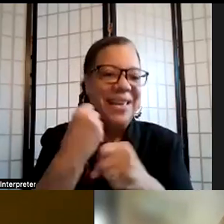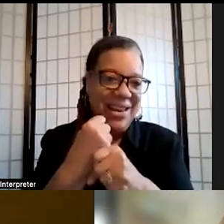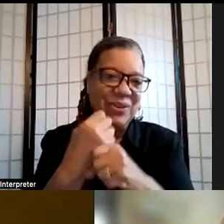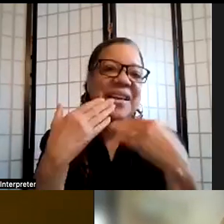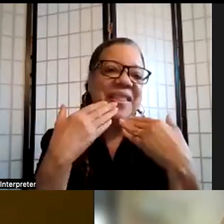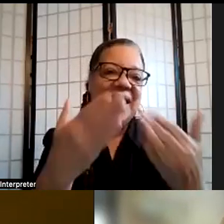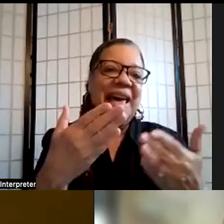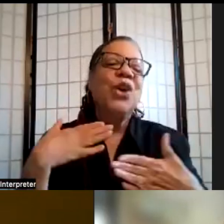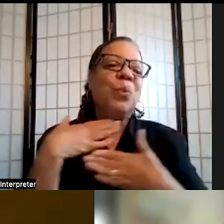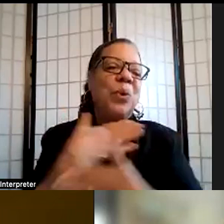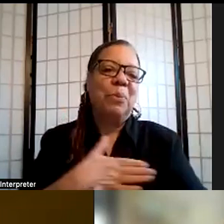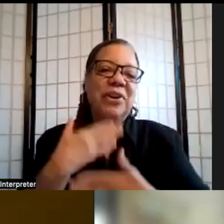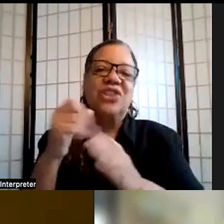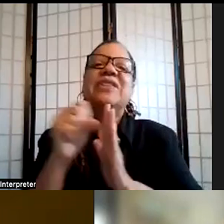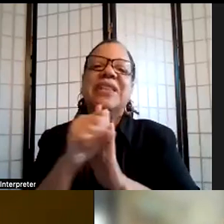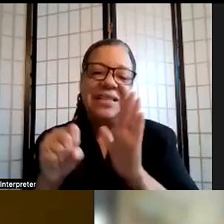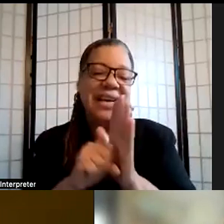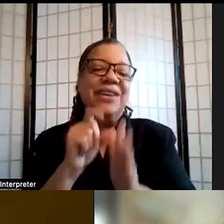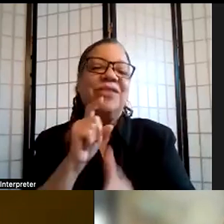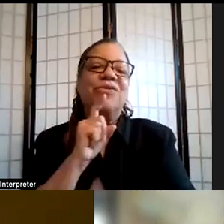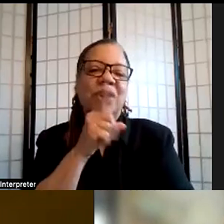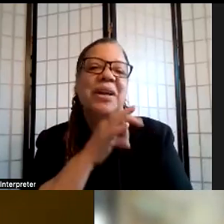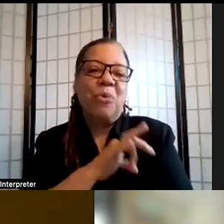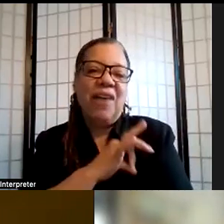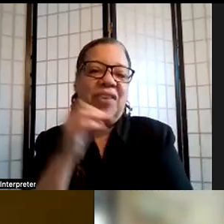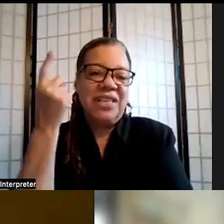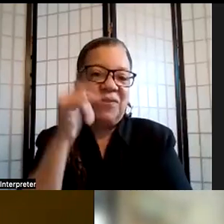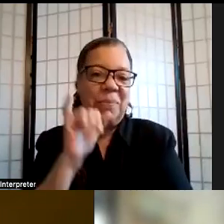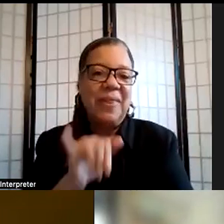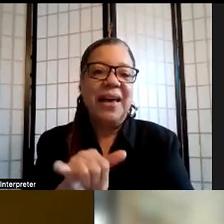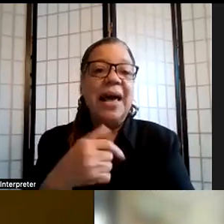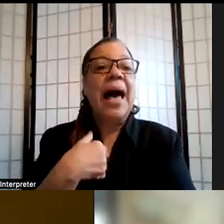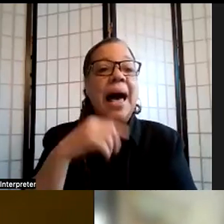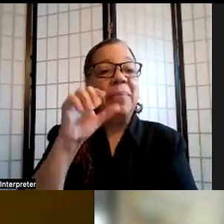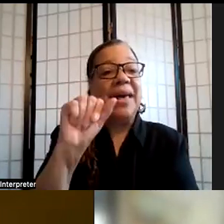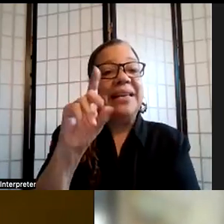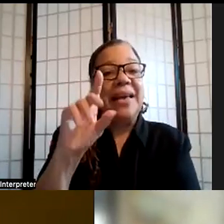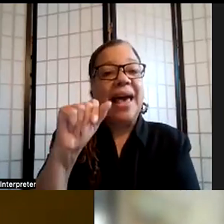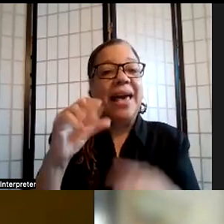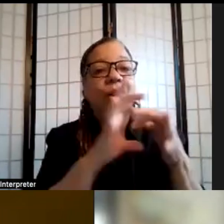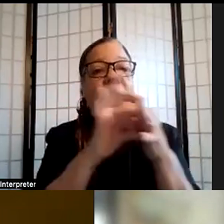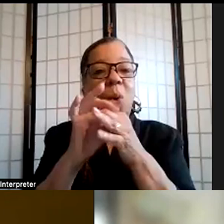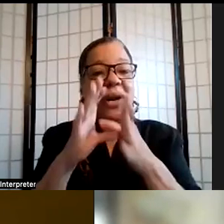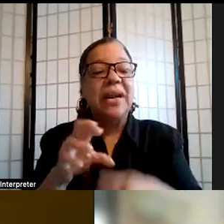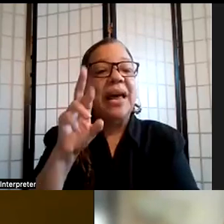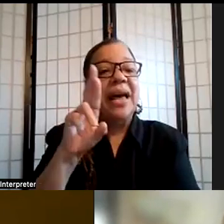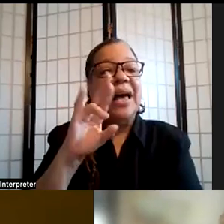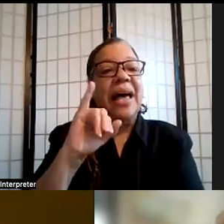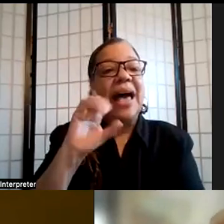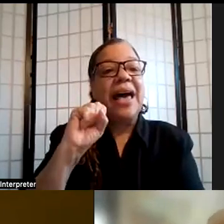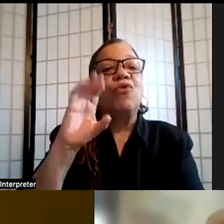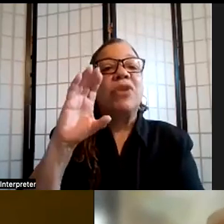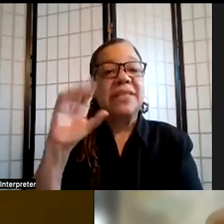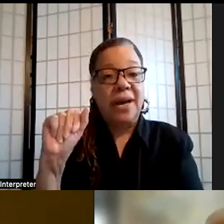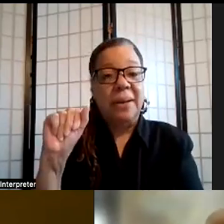really appreciate it, and the state has benefited from it on the whole. I'll say too, I am the ADA coordinator at RISCA, as well as the acting deputy